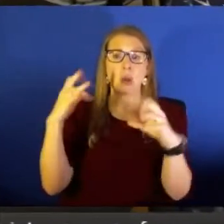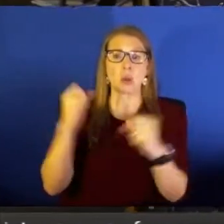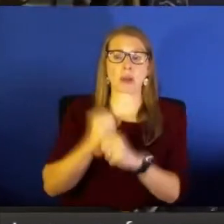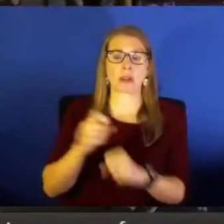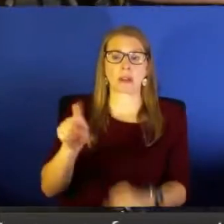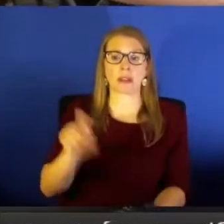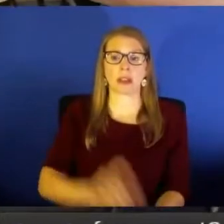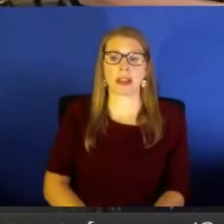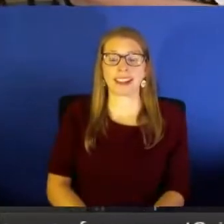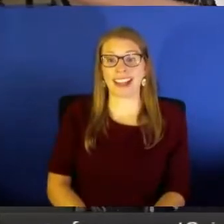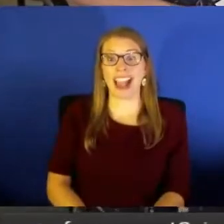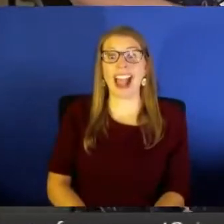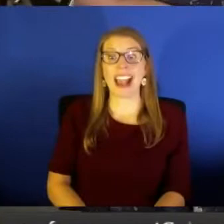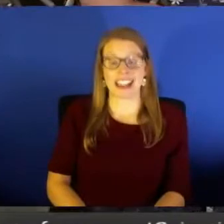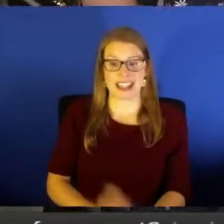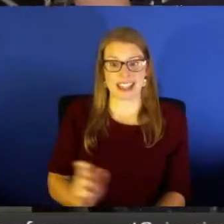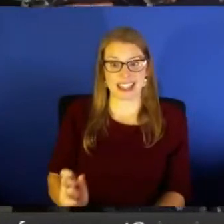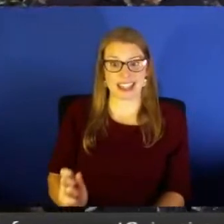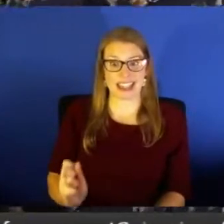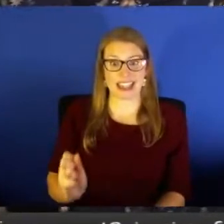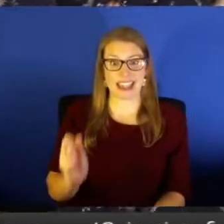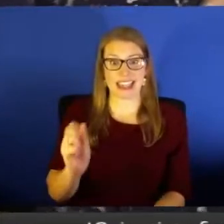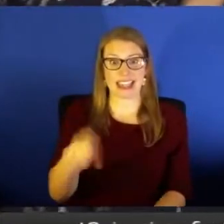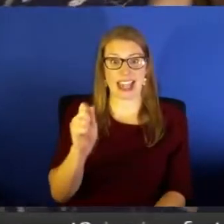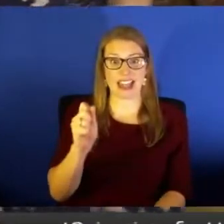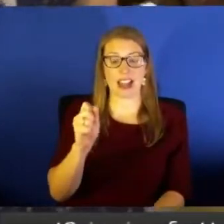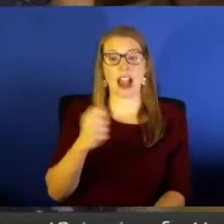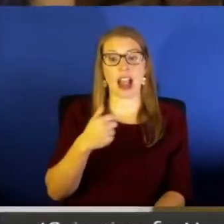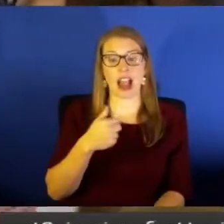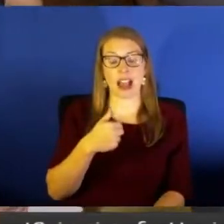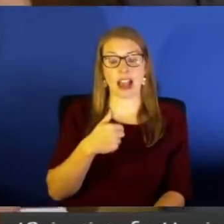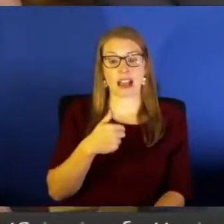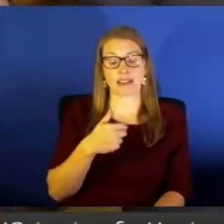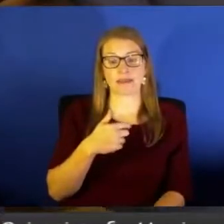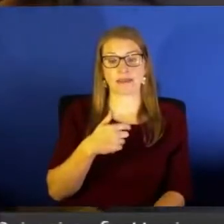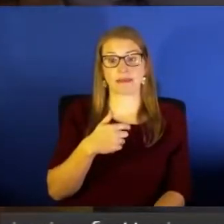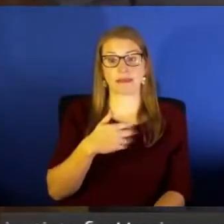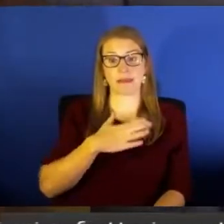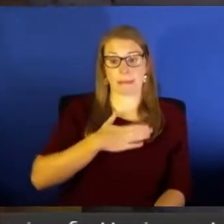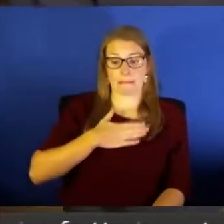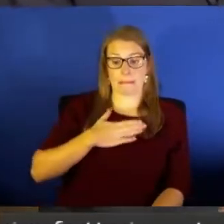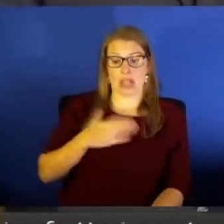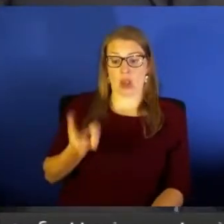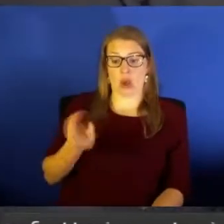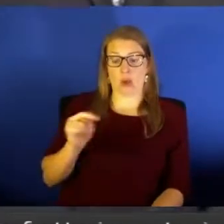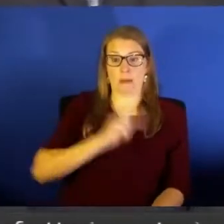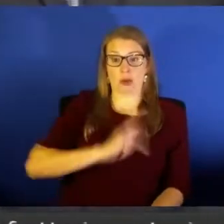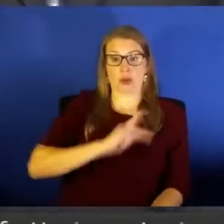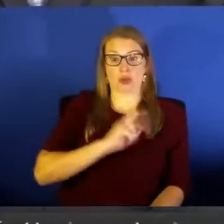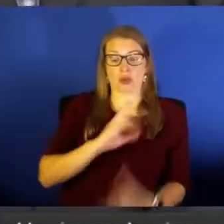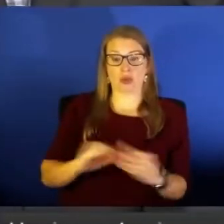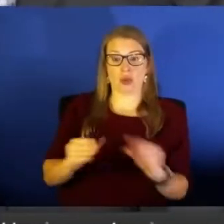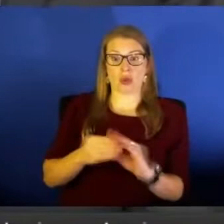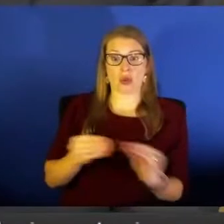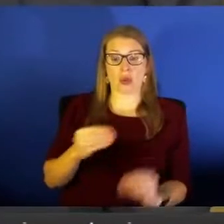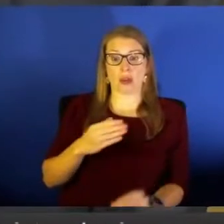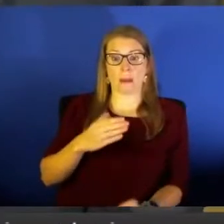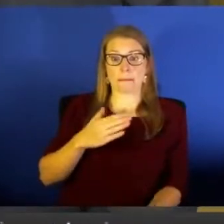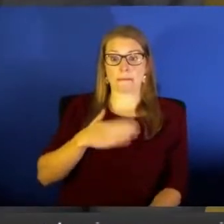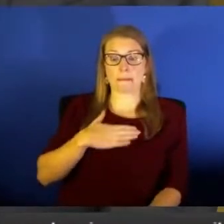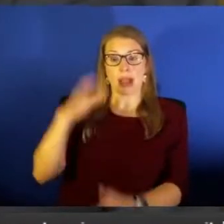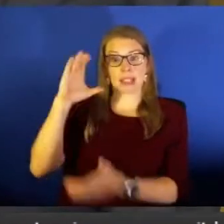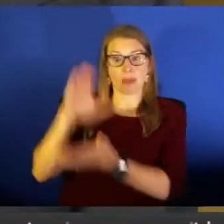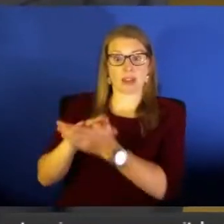Yeah. So, I'll tell you my own personal story is my spouse was also an Army